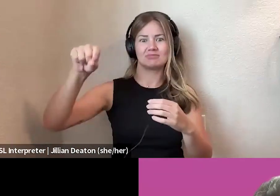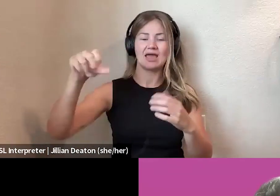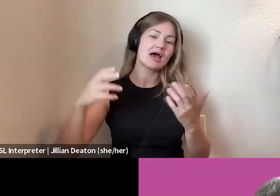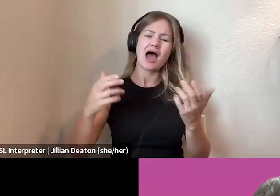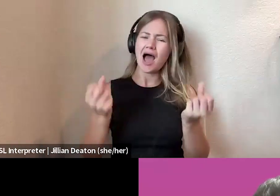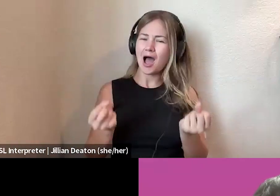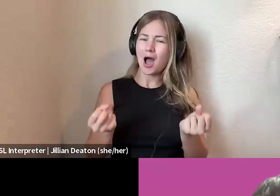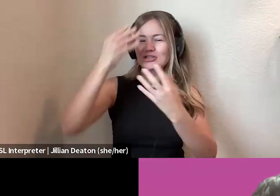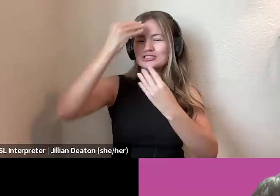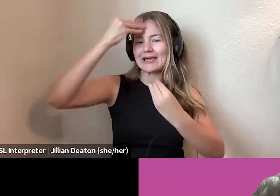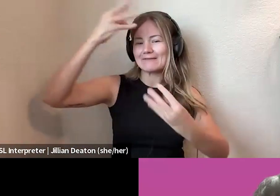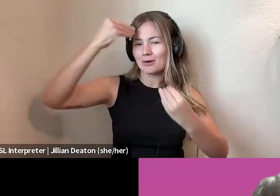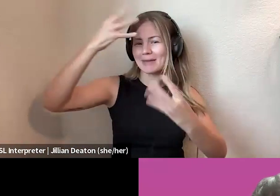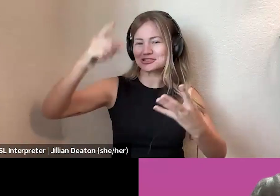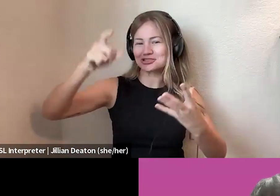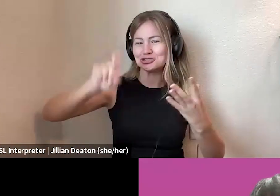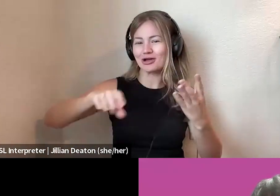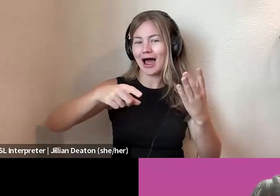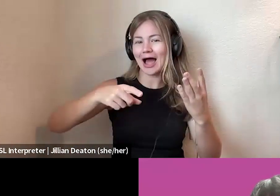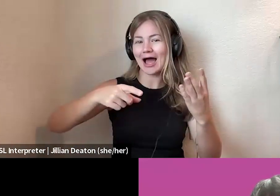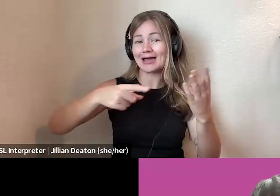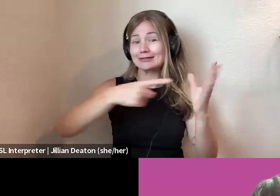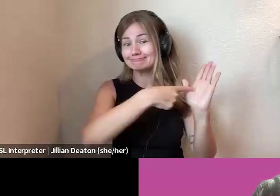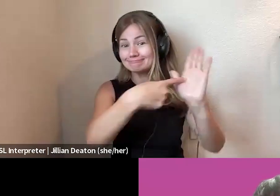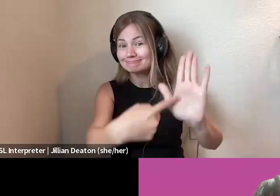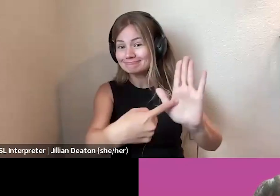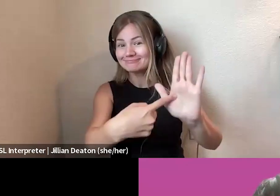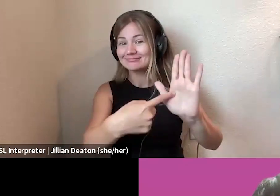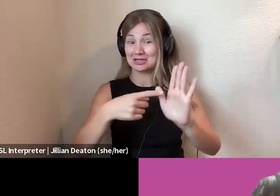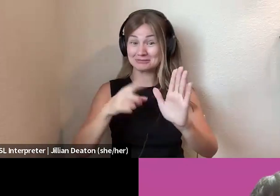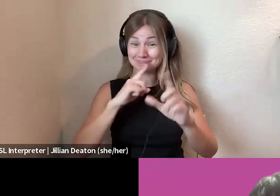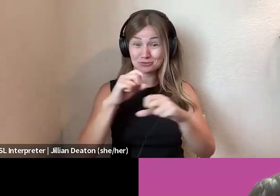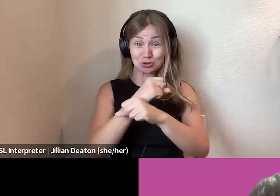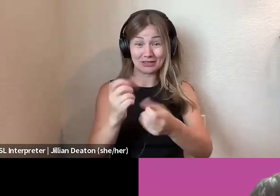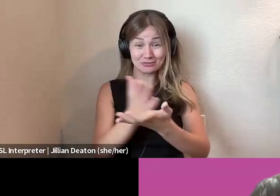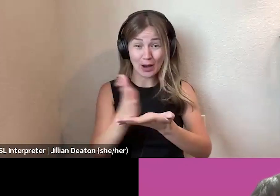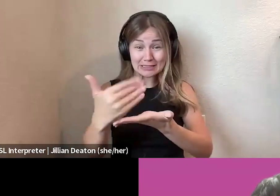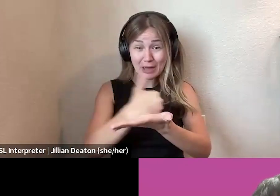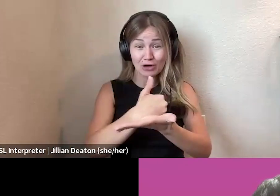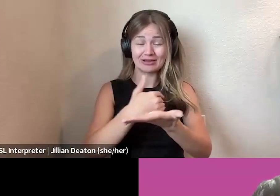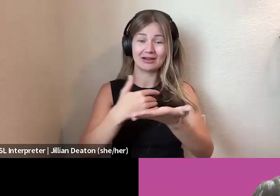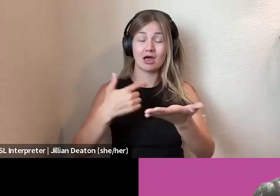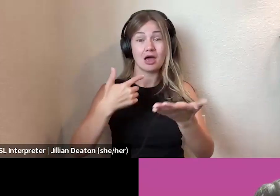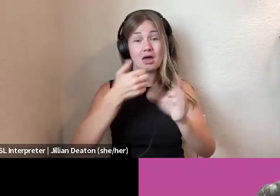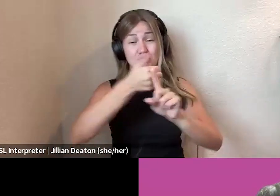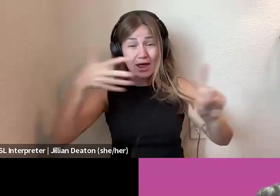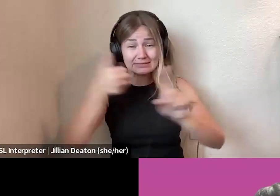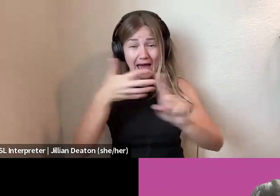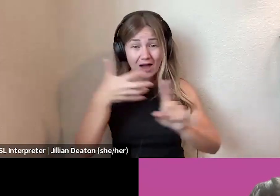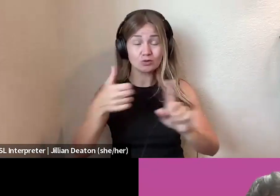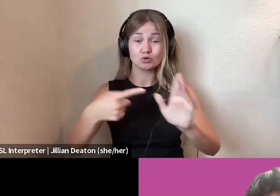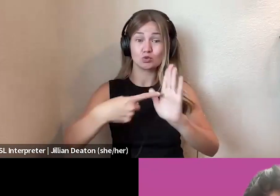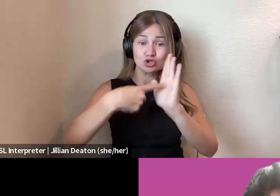reveal? So I guess it's sort of like how transparent are you, and when does actually breaking down those costs and showing what things really cost for